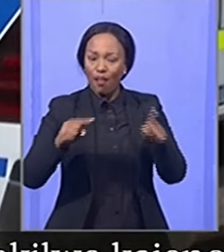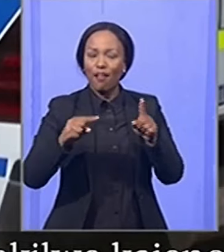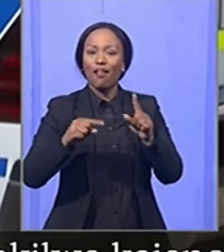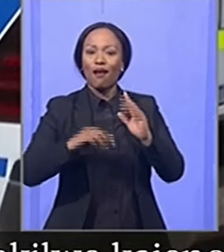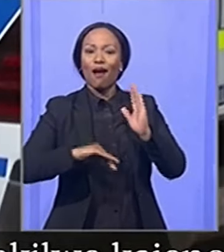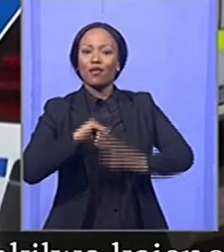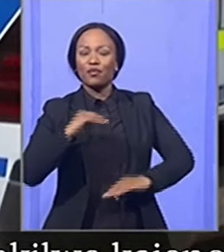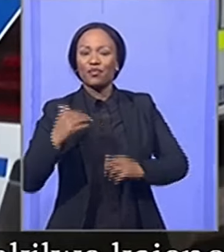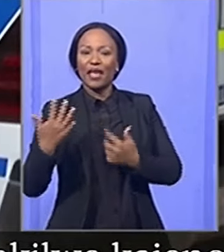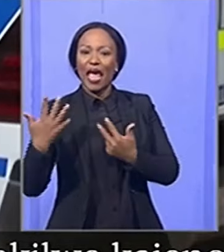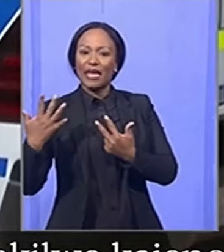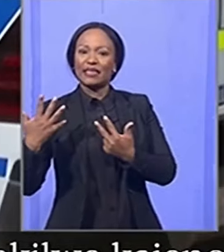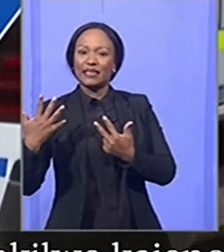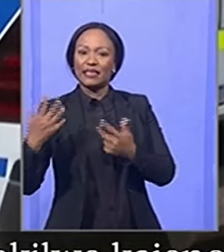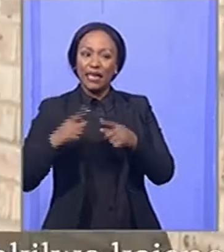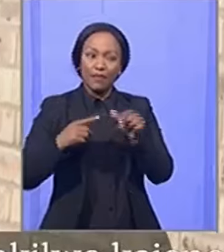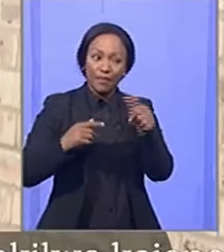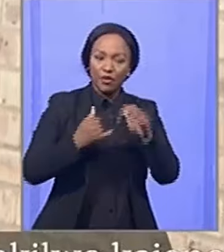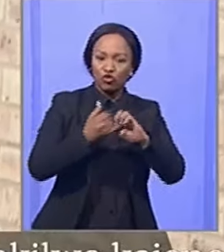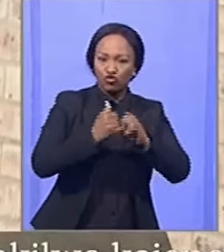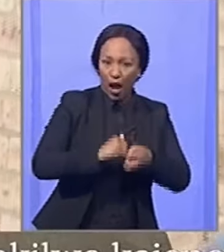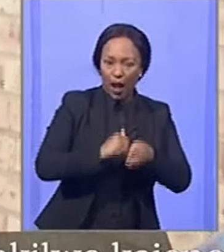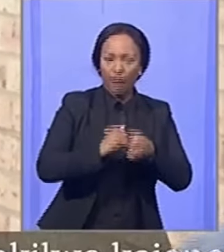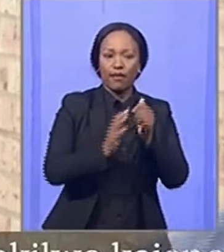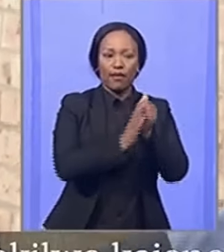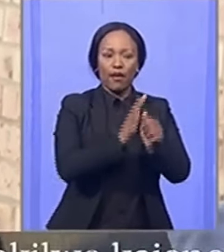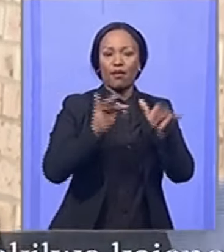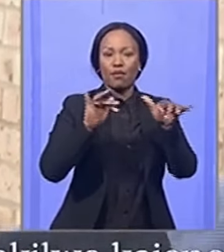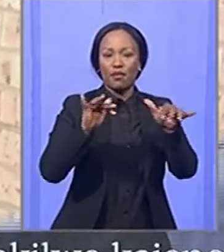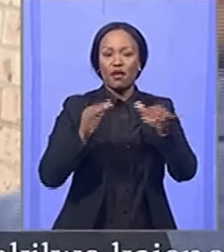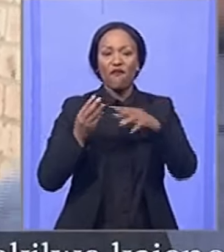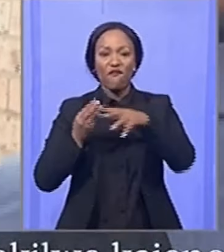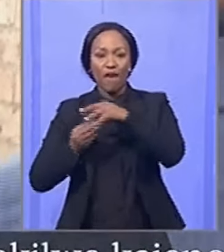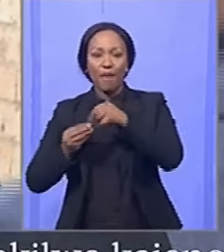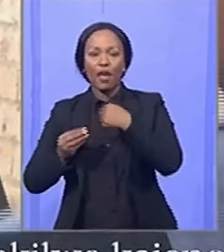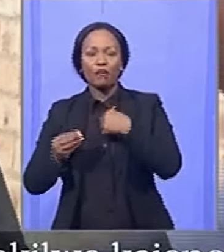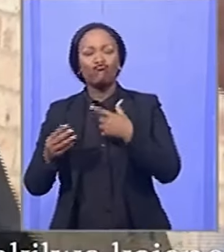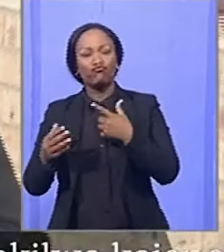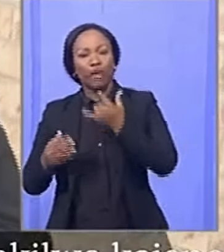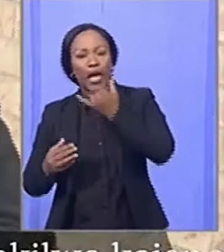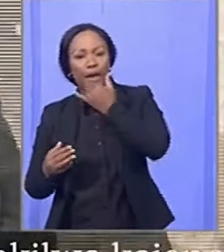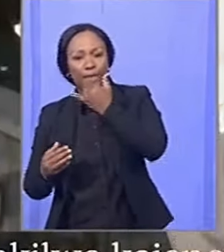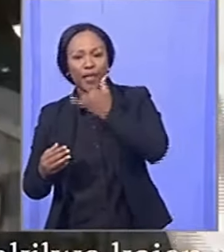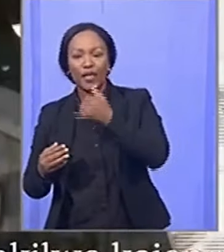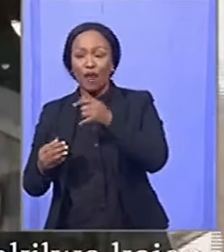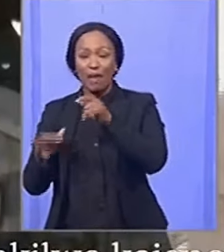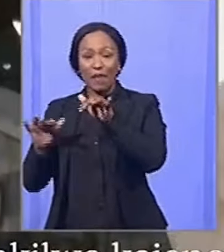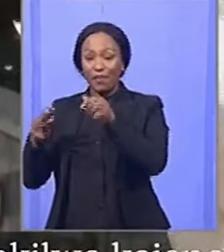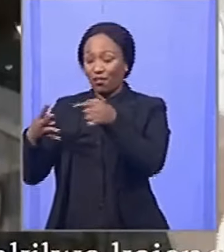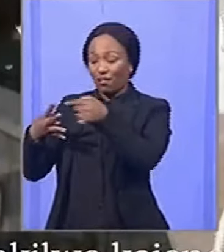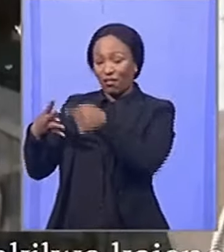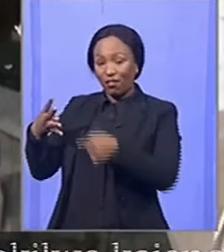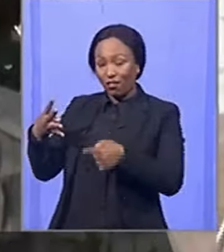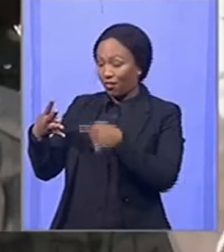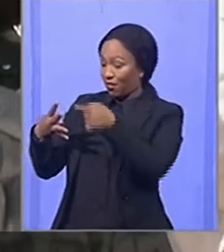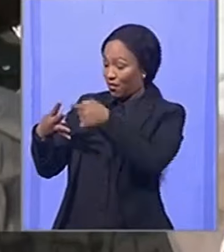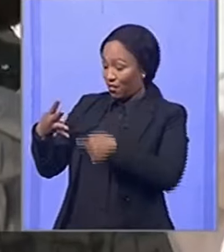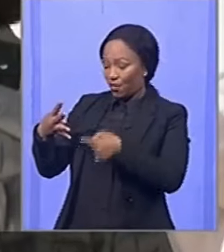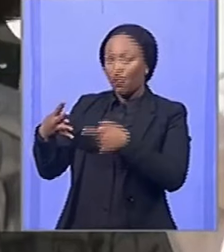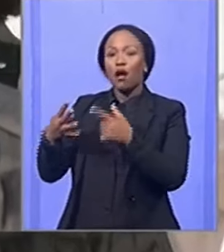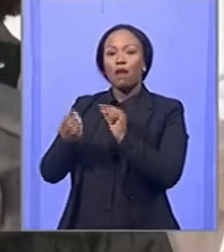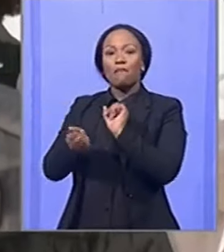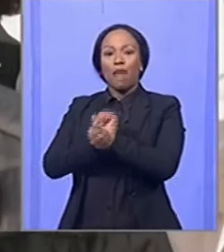di le 13 tsa maiteko a go bolaya. Ba lelapa ba amogela go tshwarwa ga bona. Re itumeletse fela hore hona le batho ba